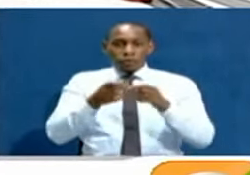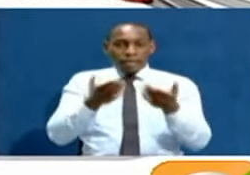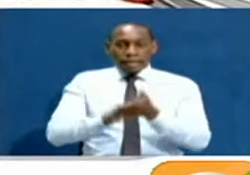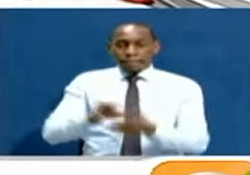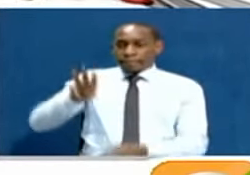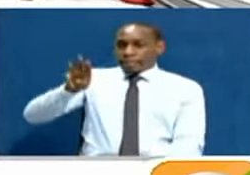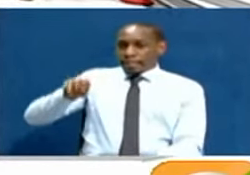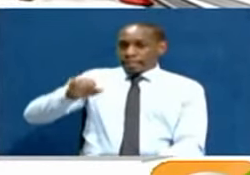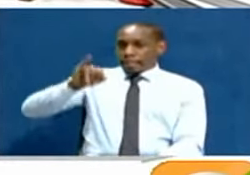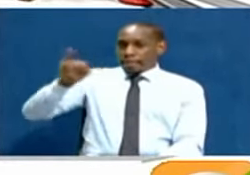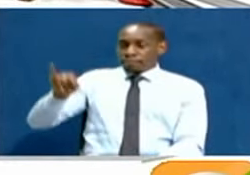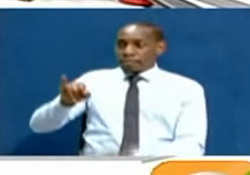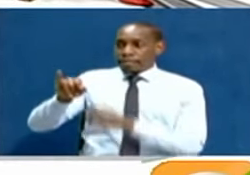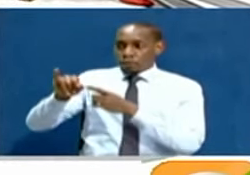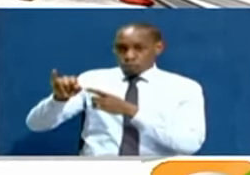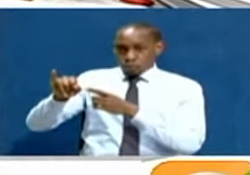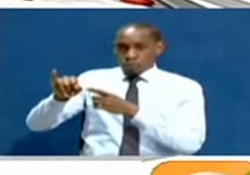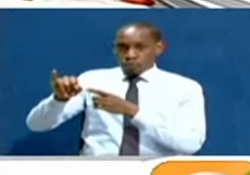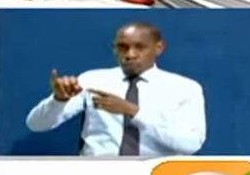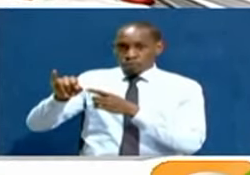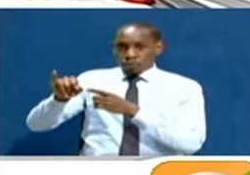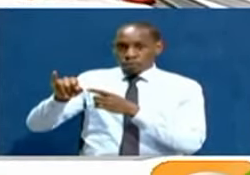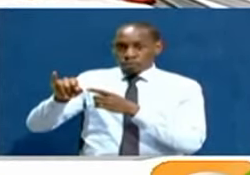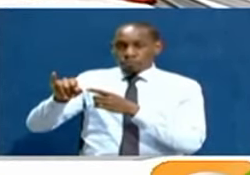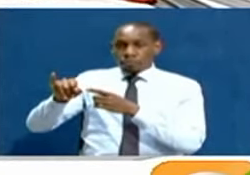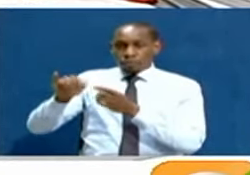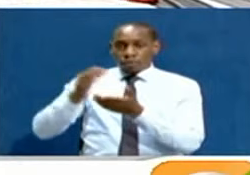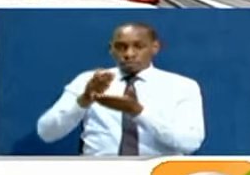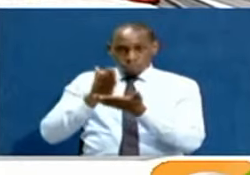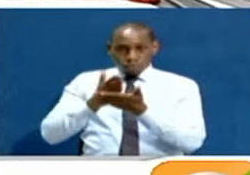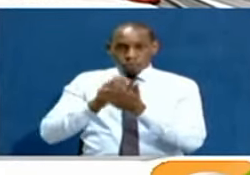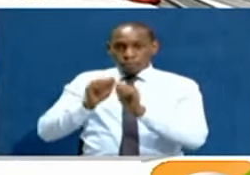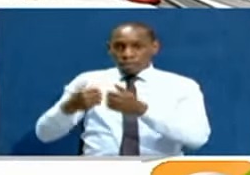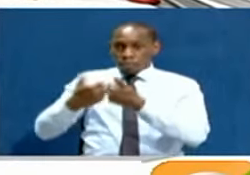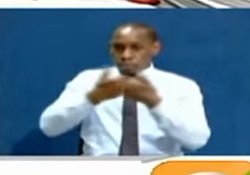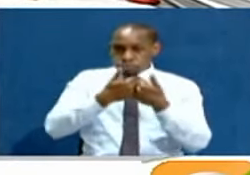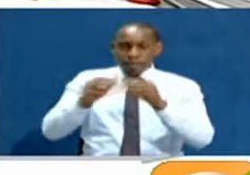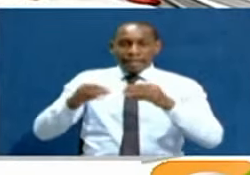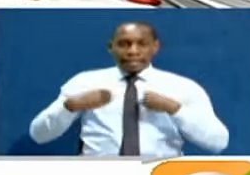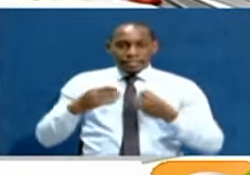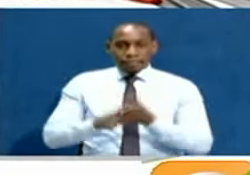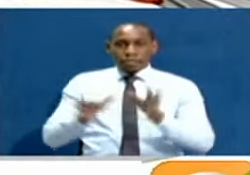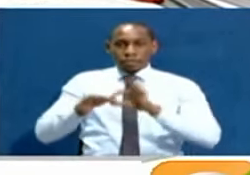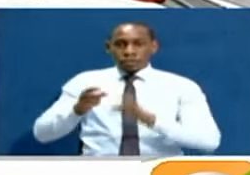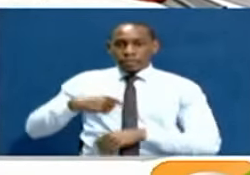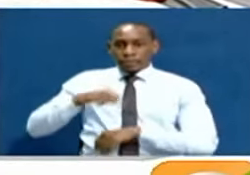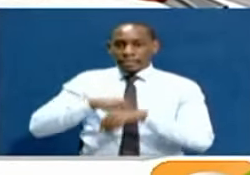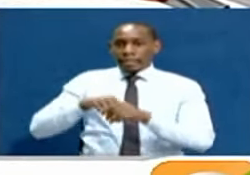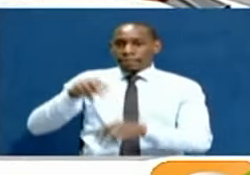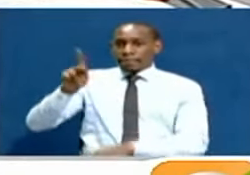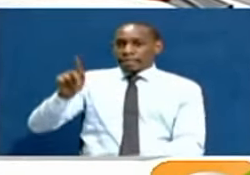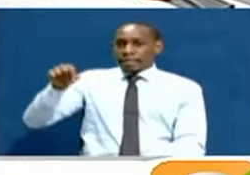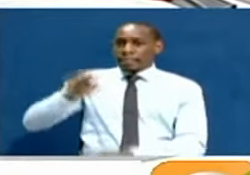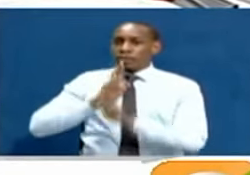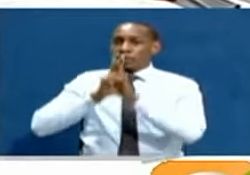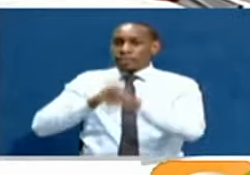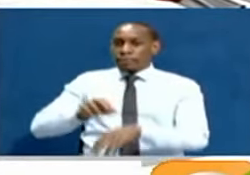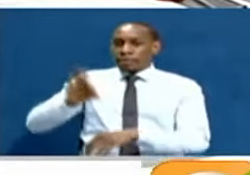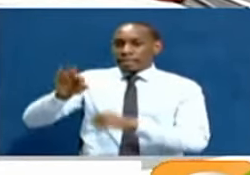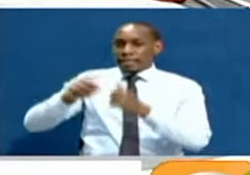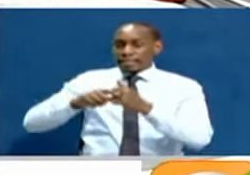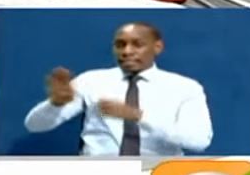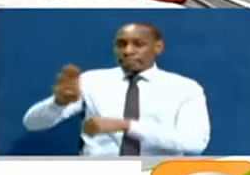Joseph, MJ, he can take a punch or two or three, and he joins us here after Kenya Airways reported